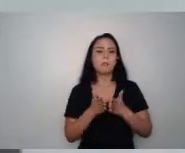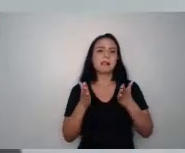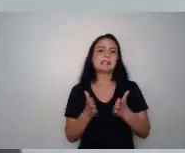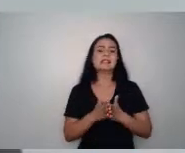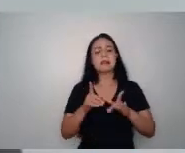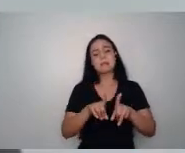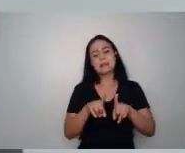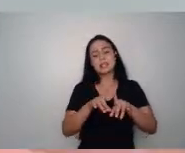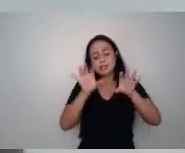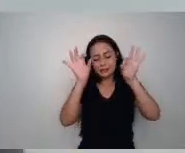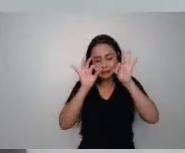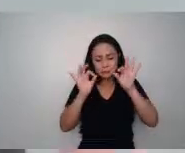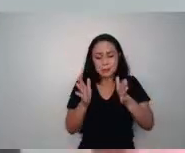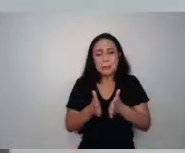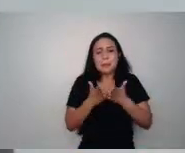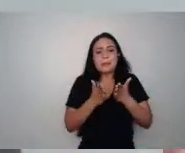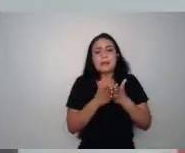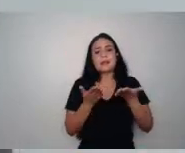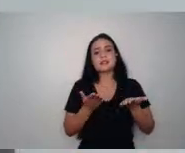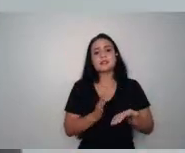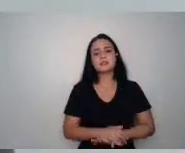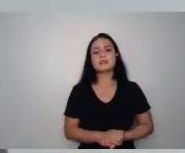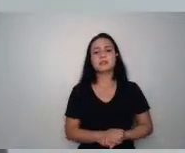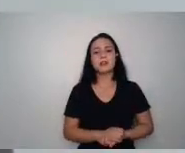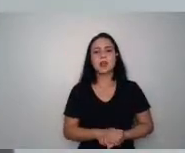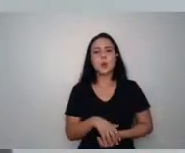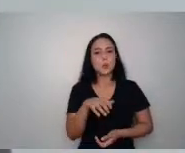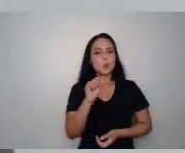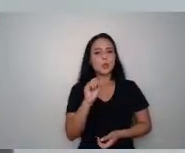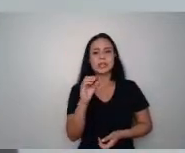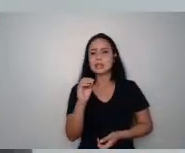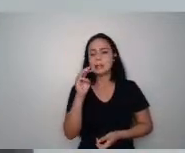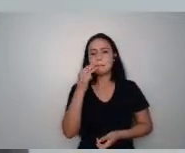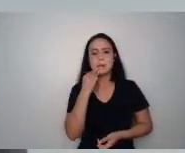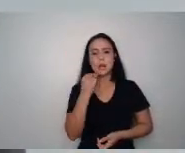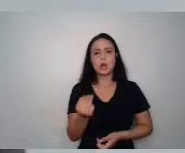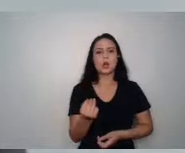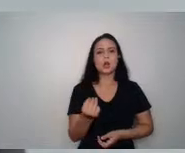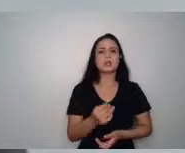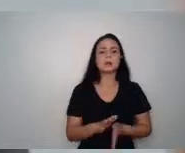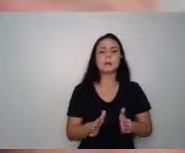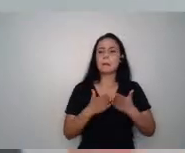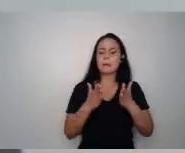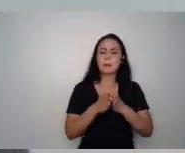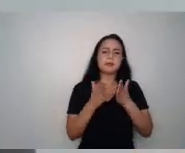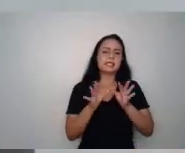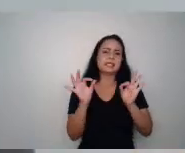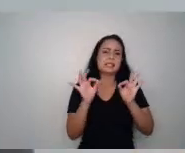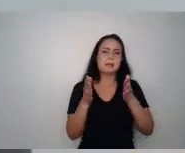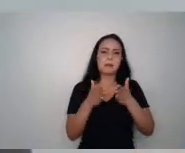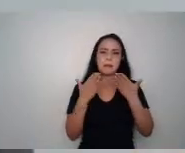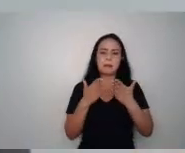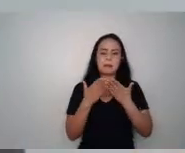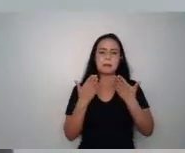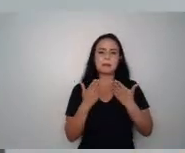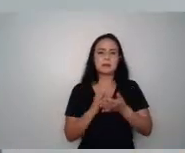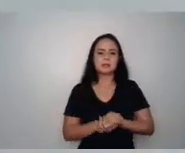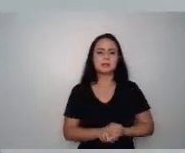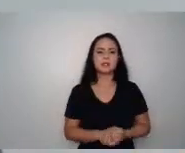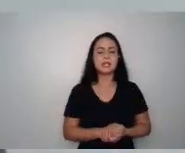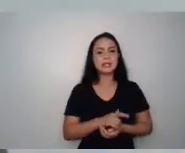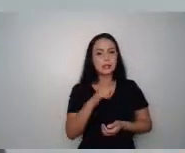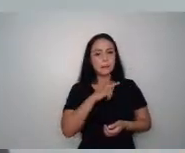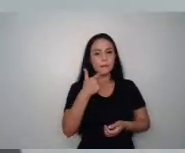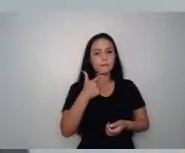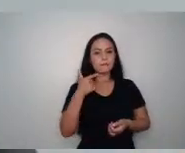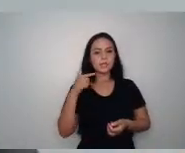million Brazilians who are in the poverty situation or under the poverty line. We